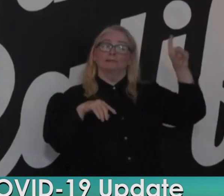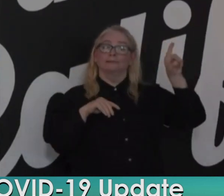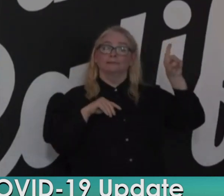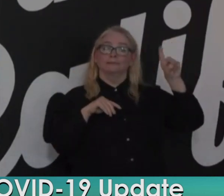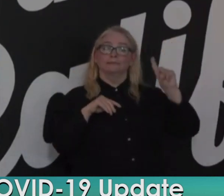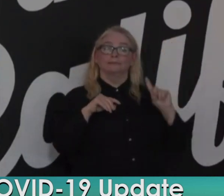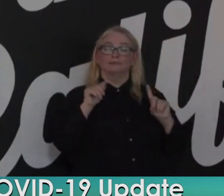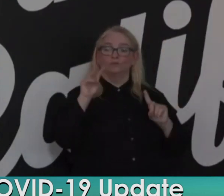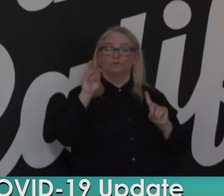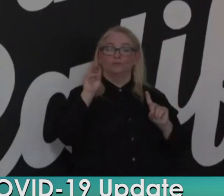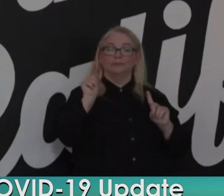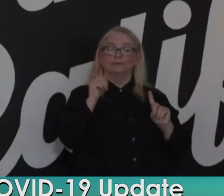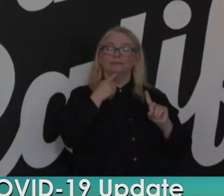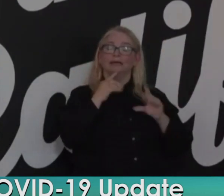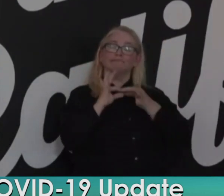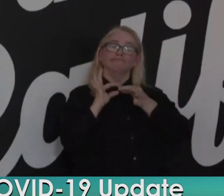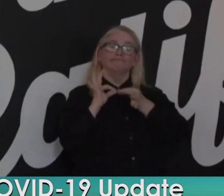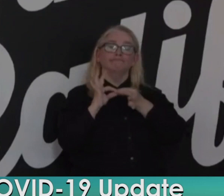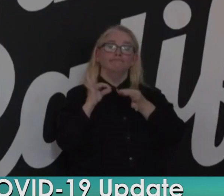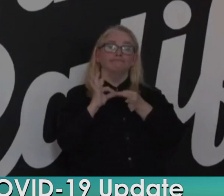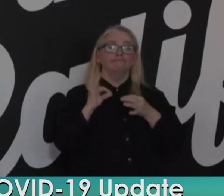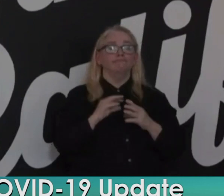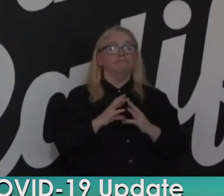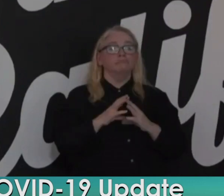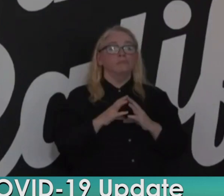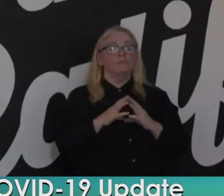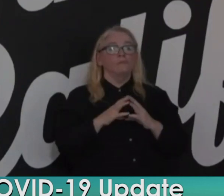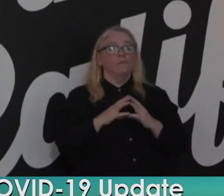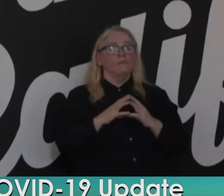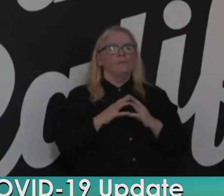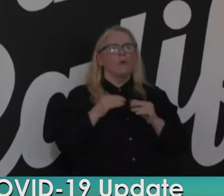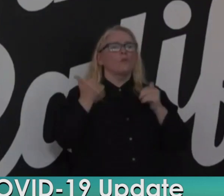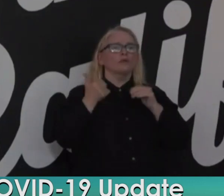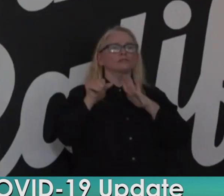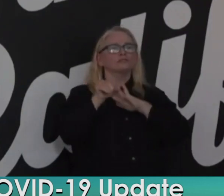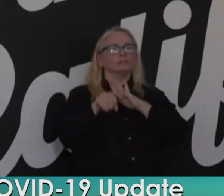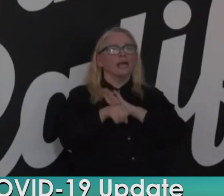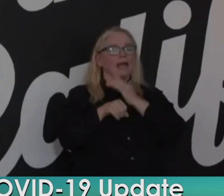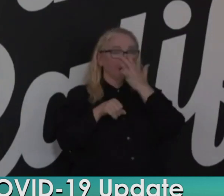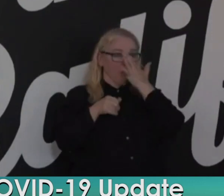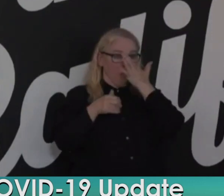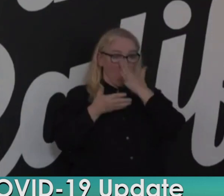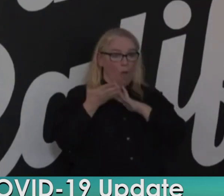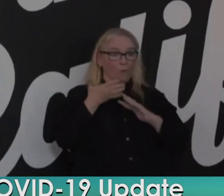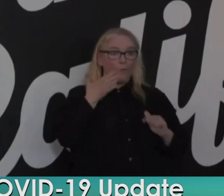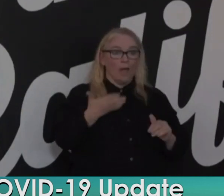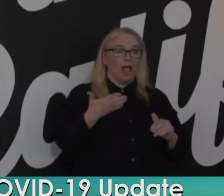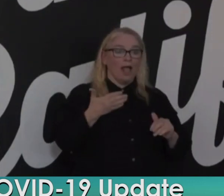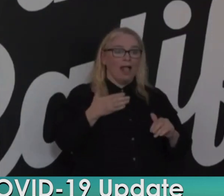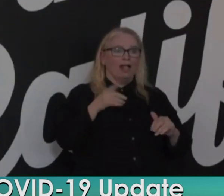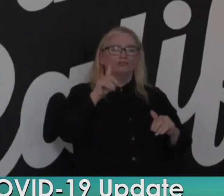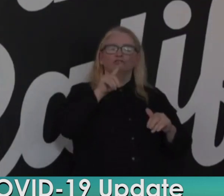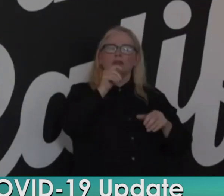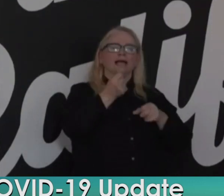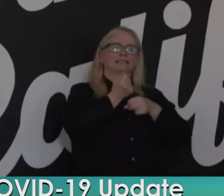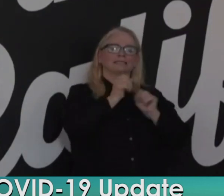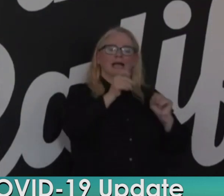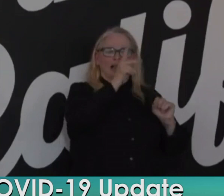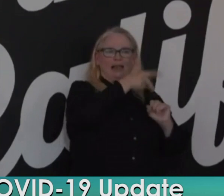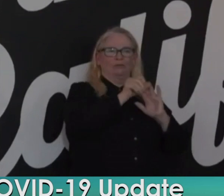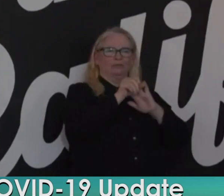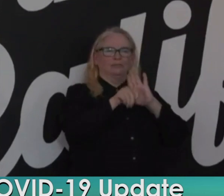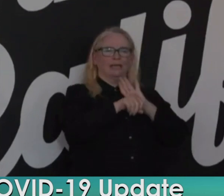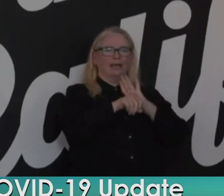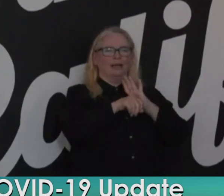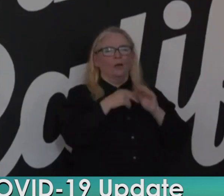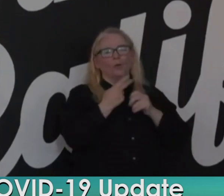out poorly run states using coronavirus as the excuse, exclamation point. The elimination of sanctuary cities, payroll taxes, and perhaps capital